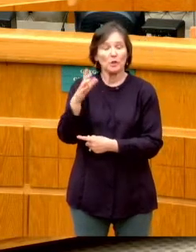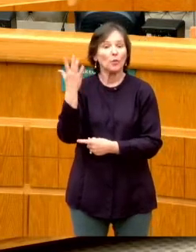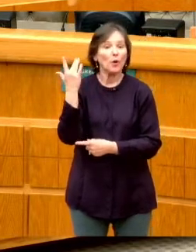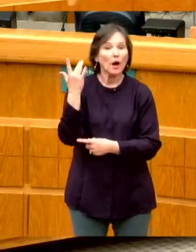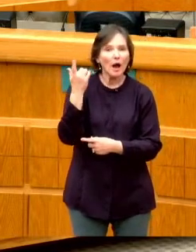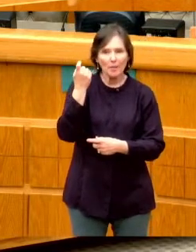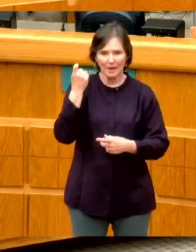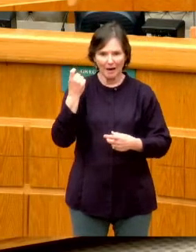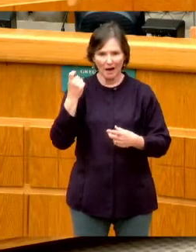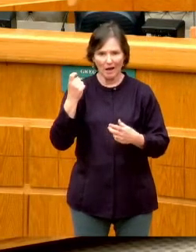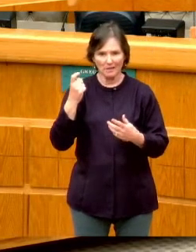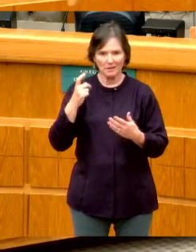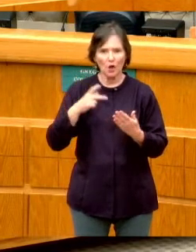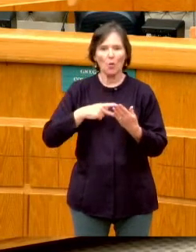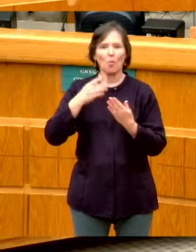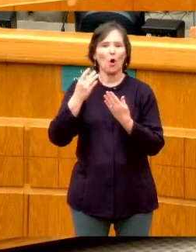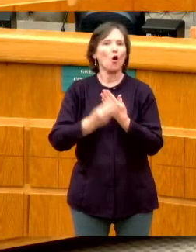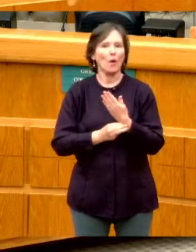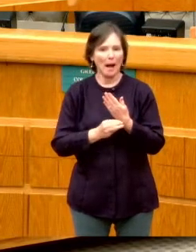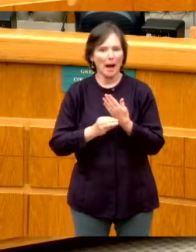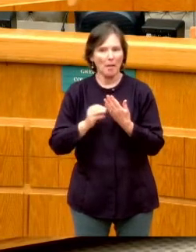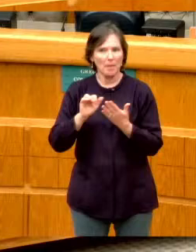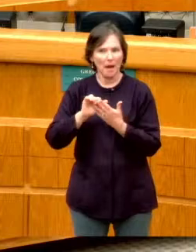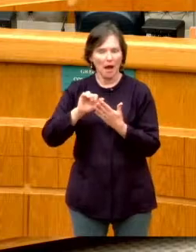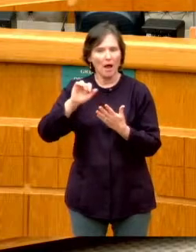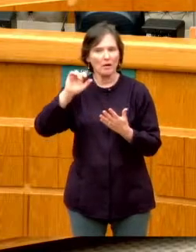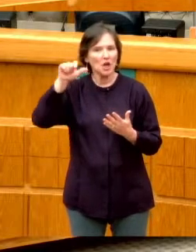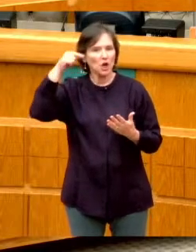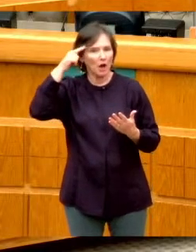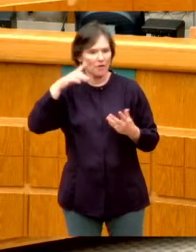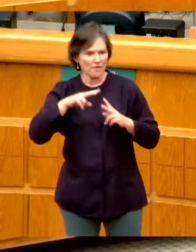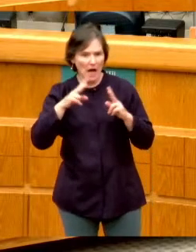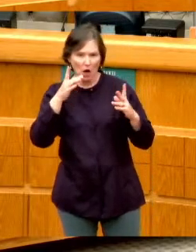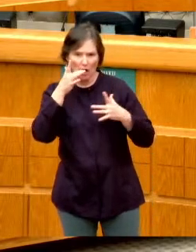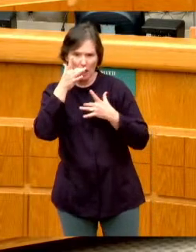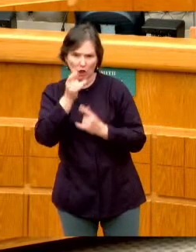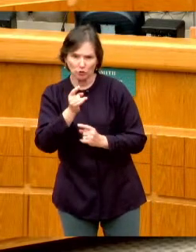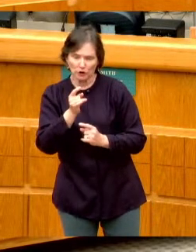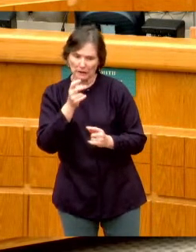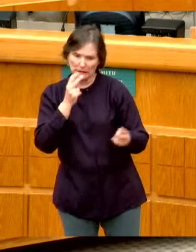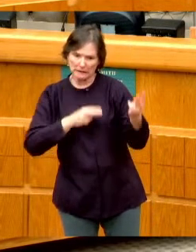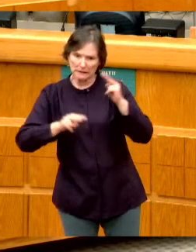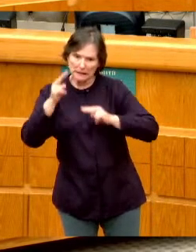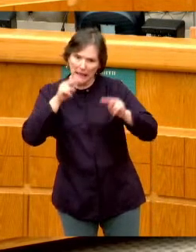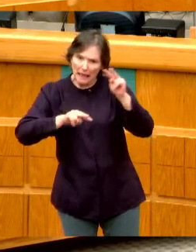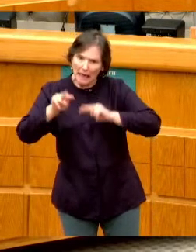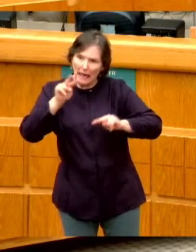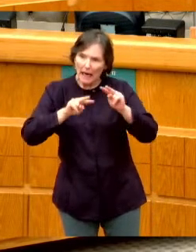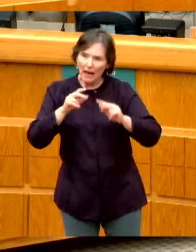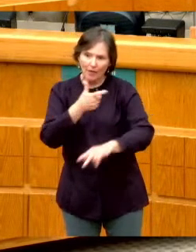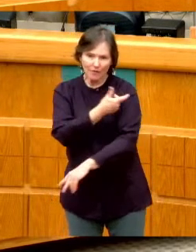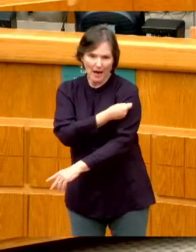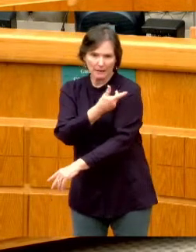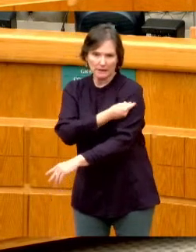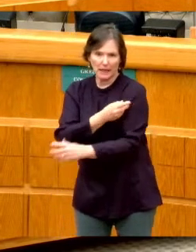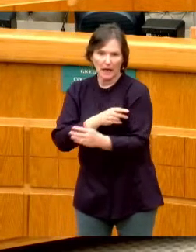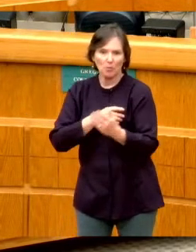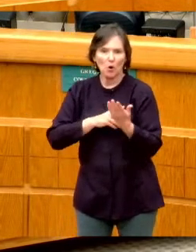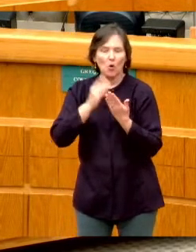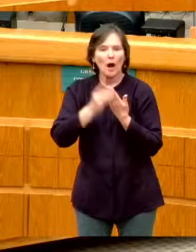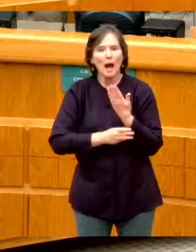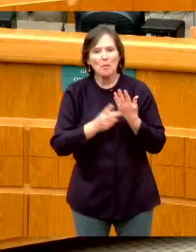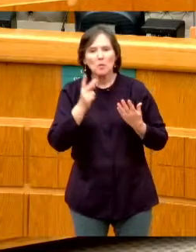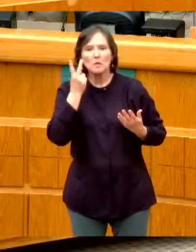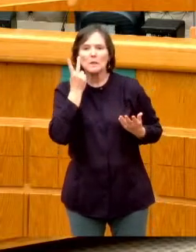program that he is very interested in asking questions about. He wants to see how exactly our firefighters